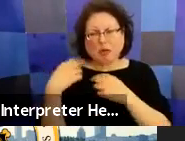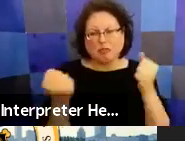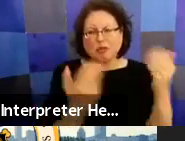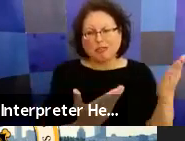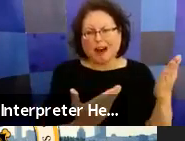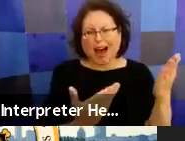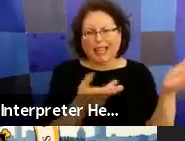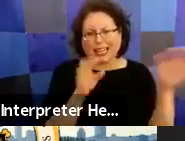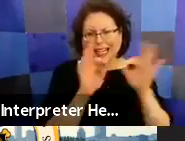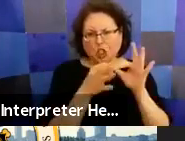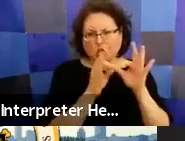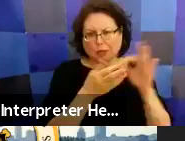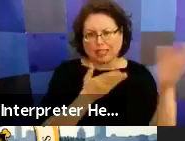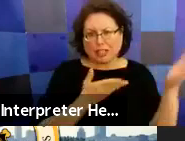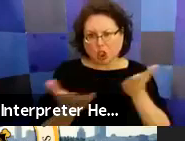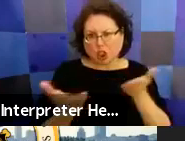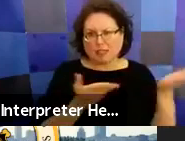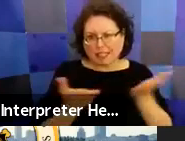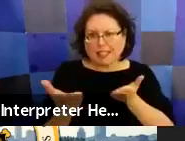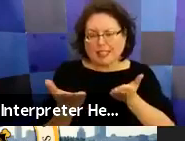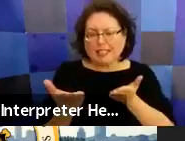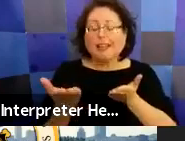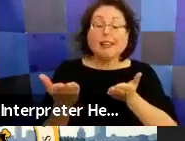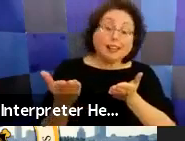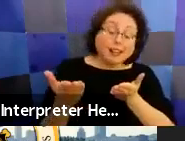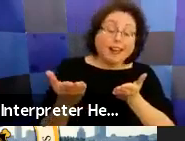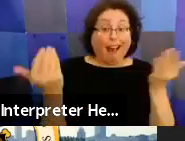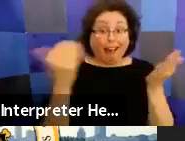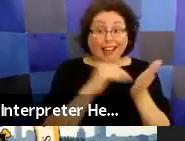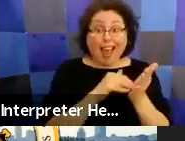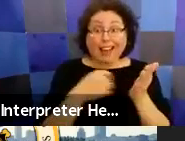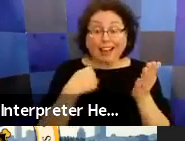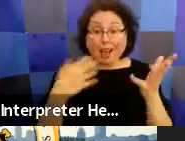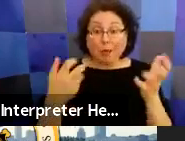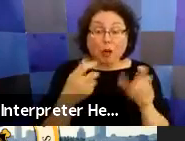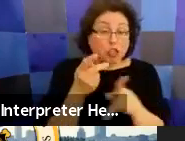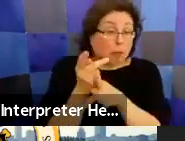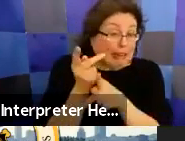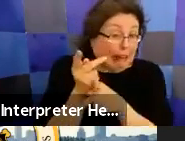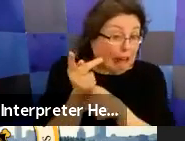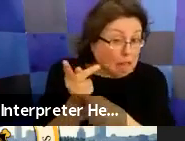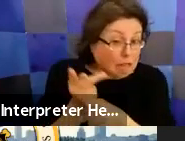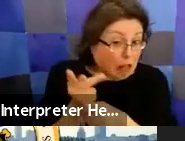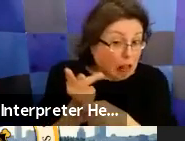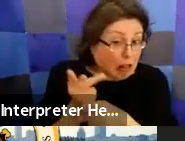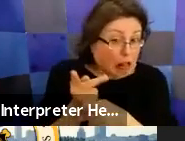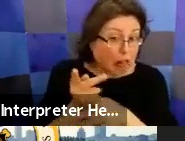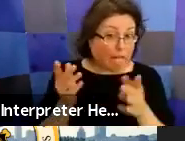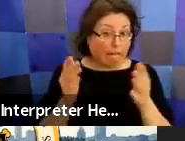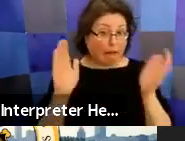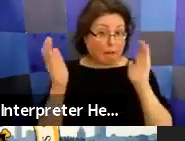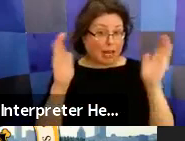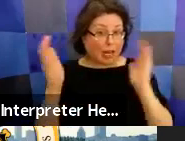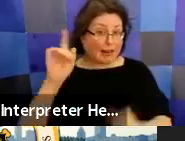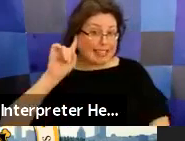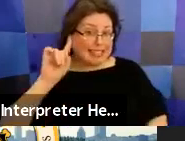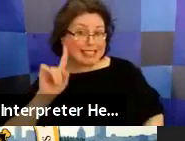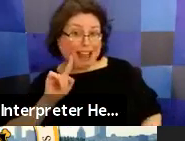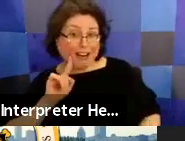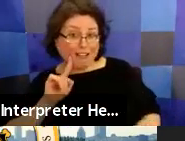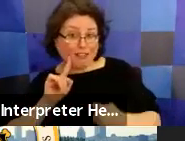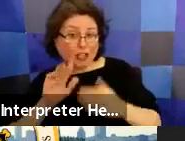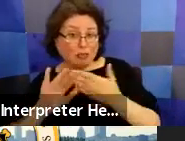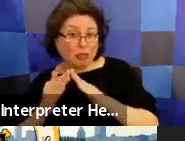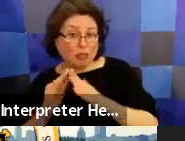interpreter services, right? You know, again, I like to be careful comparing the deaf community with the English